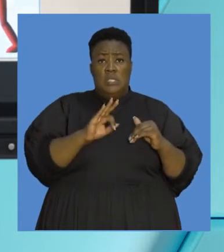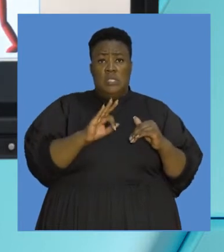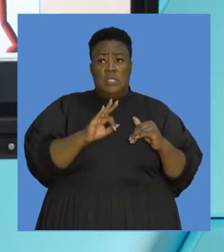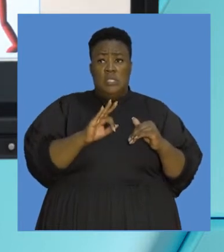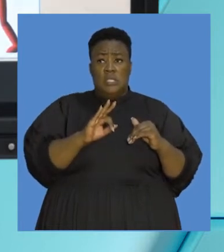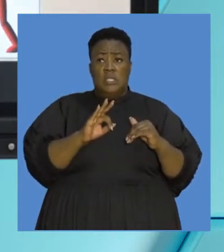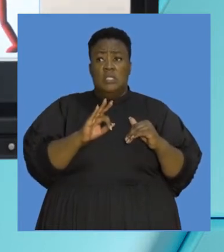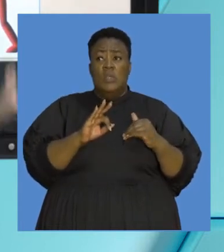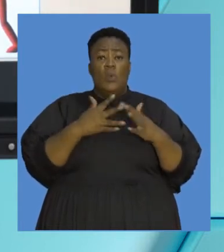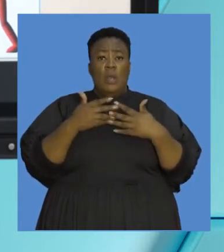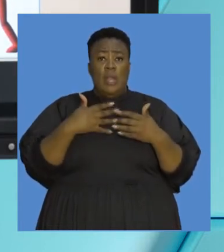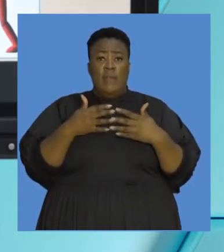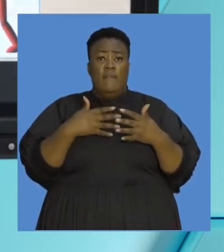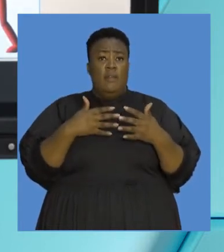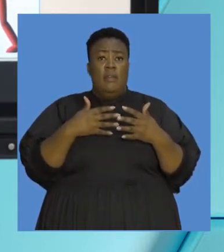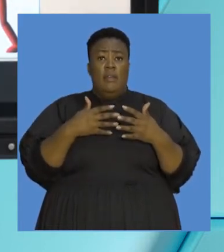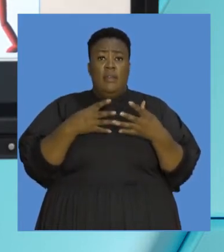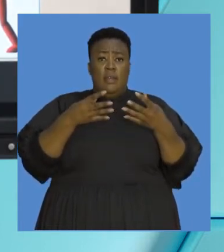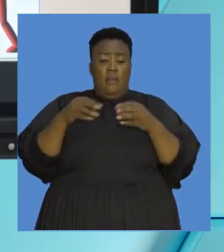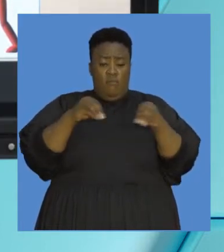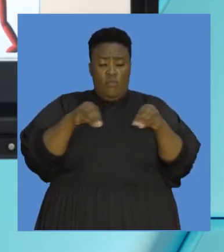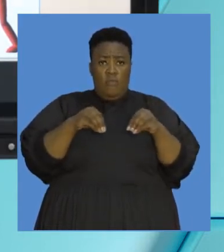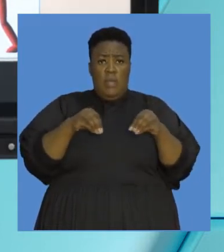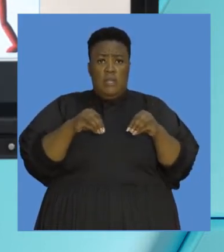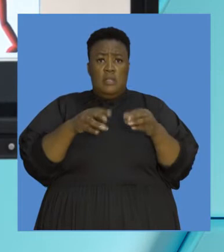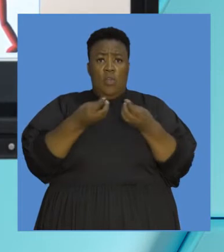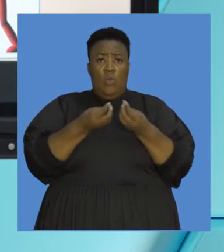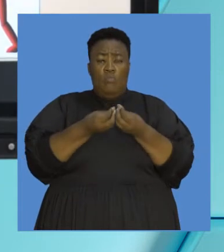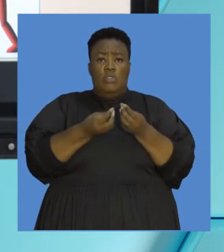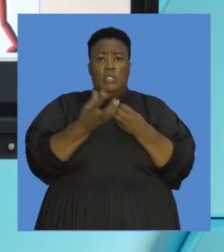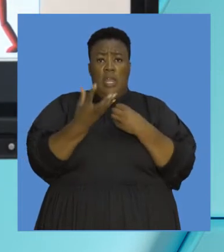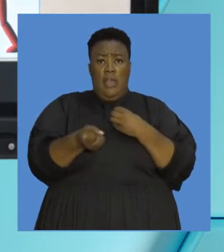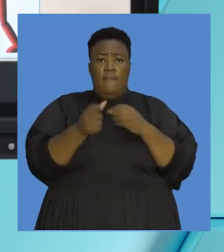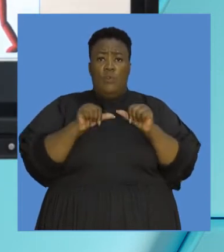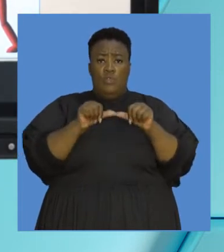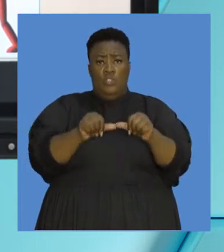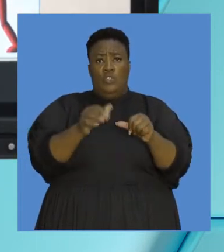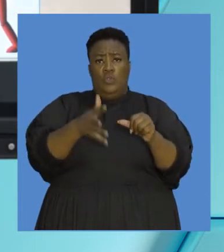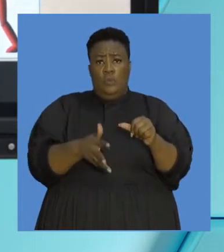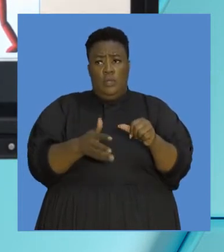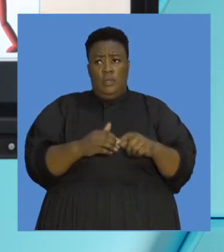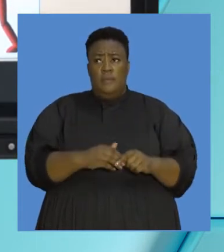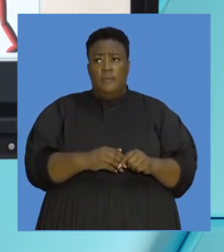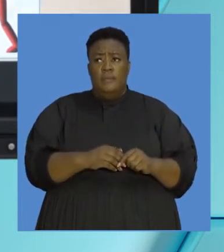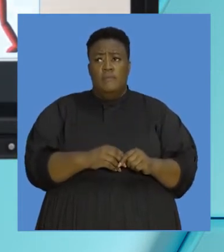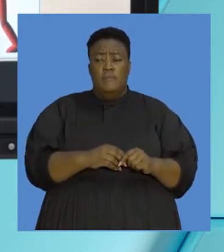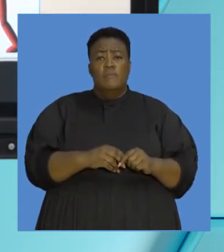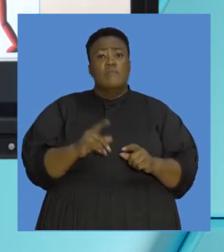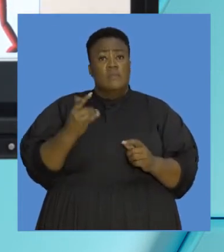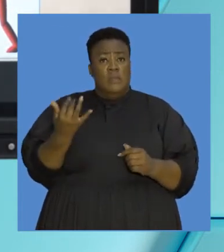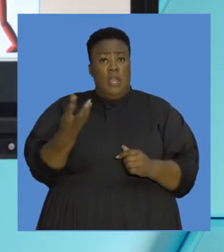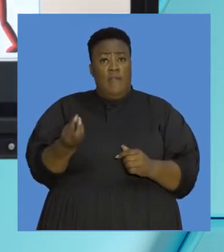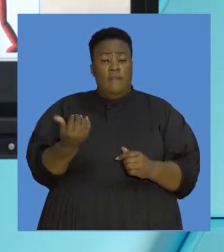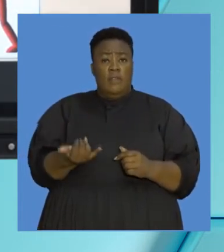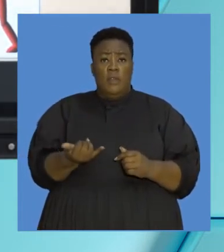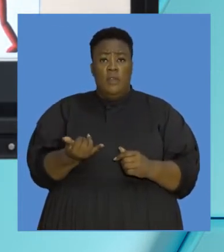that whatever motion the object had, it will continue with that. So if it was stationary, like we've got